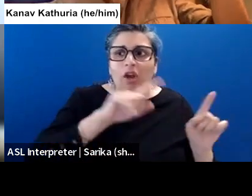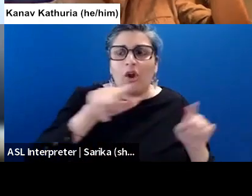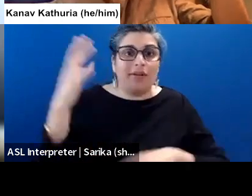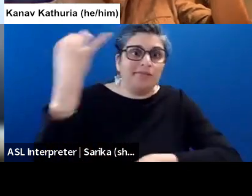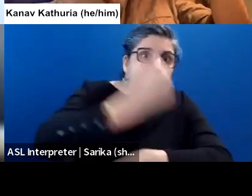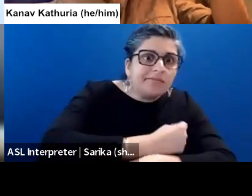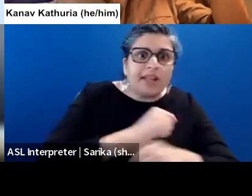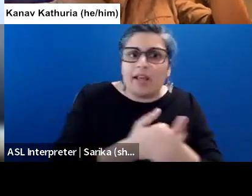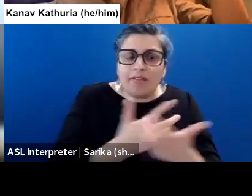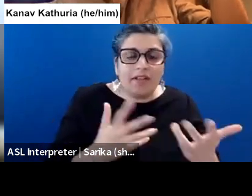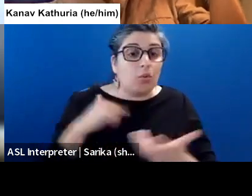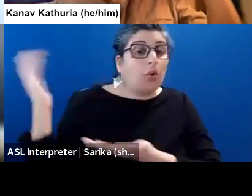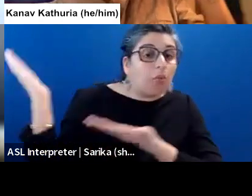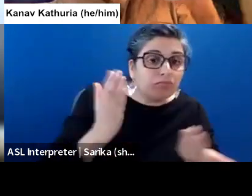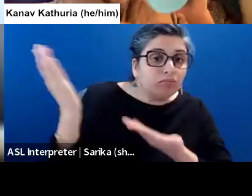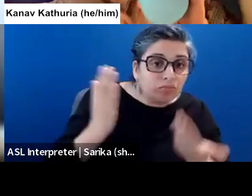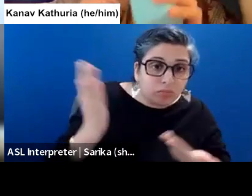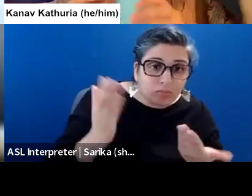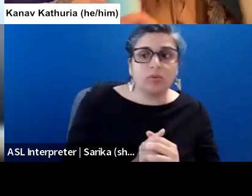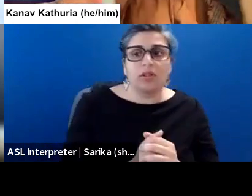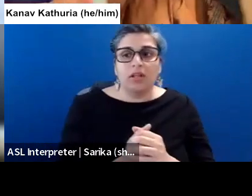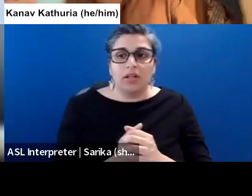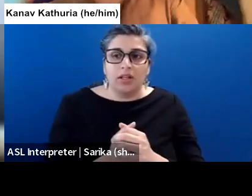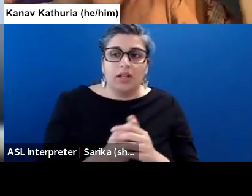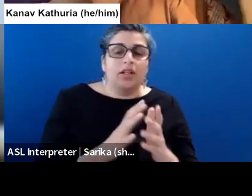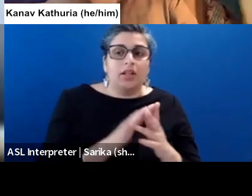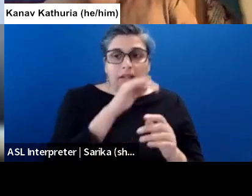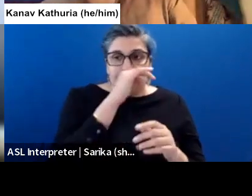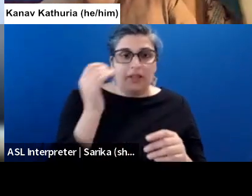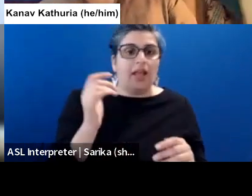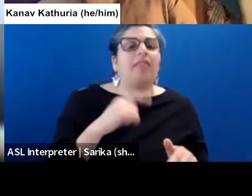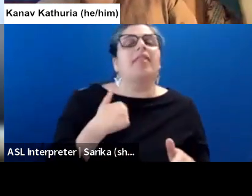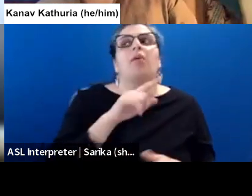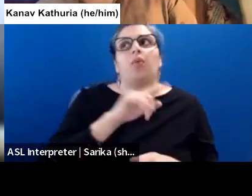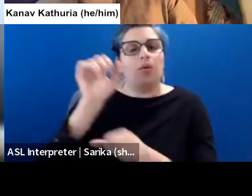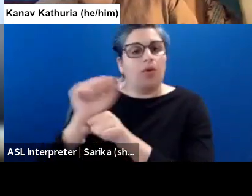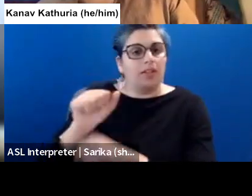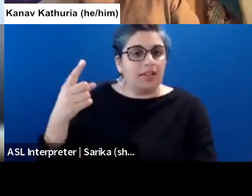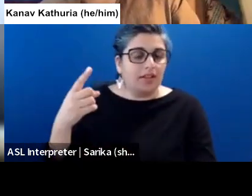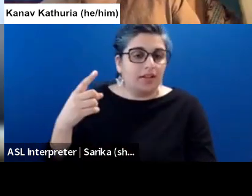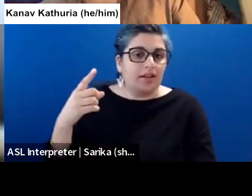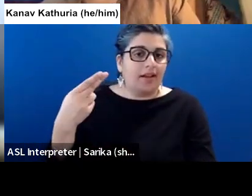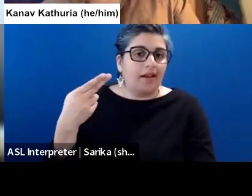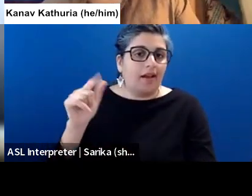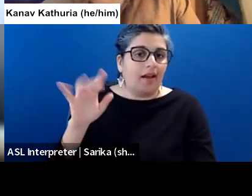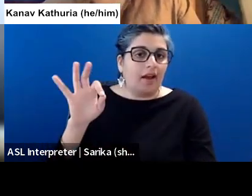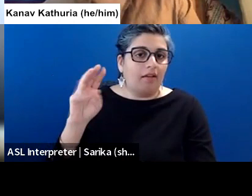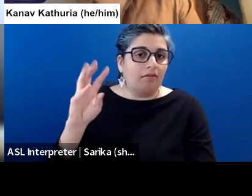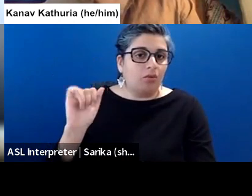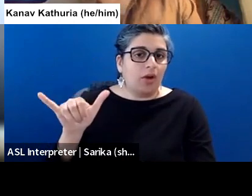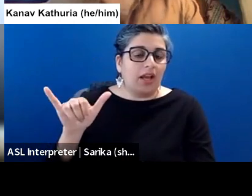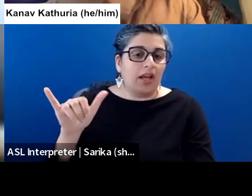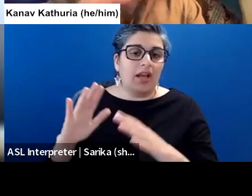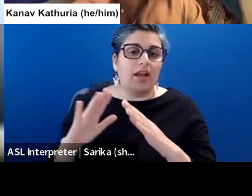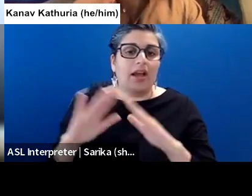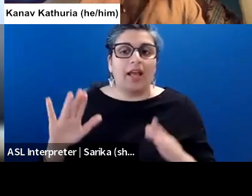So we were bringing things to them. And then we started working at the halfway house as well, to make sure people had sanitary napkins because they